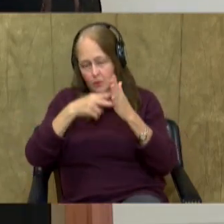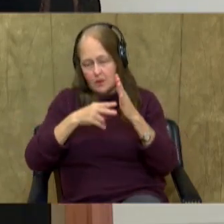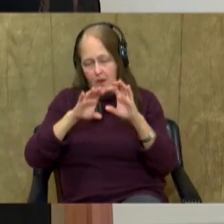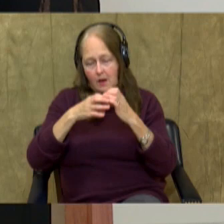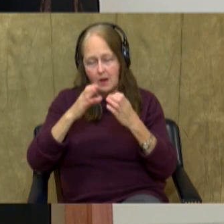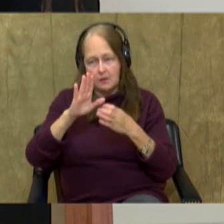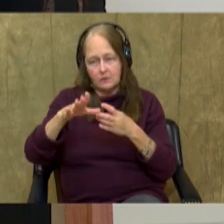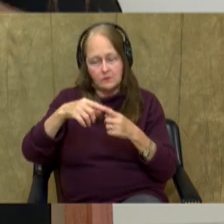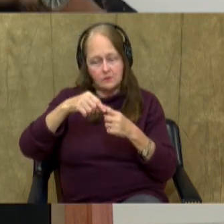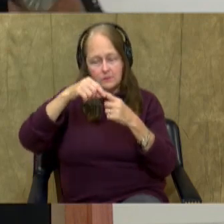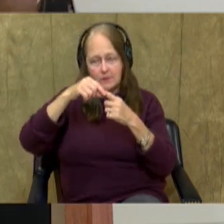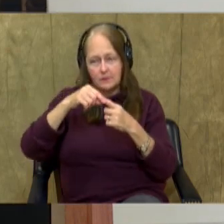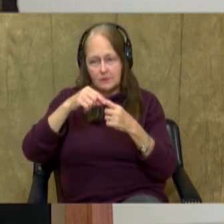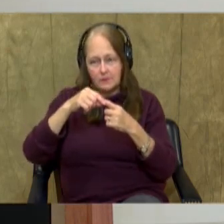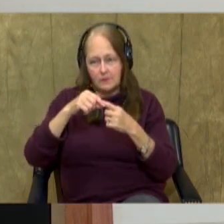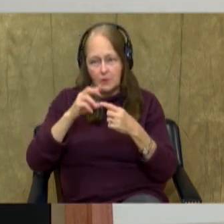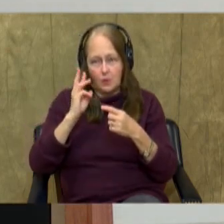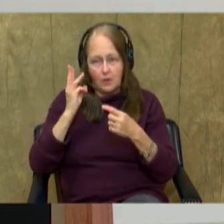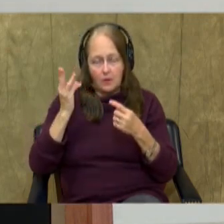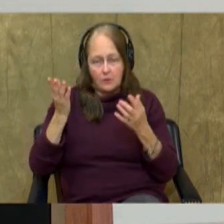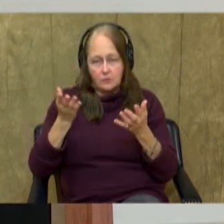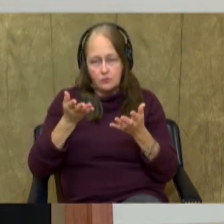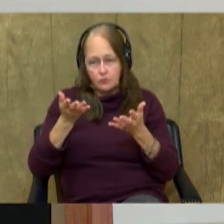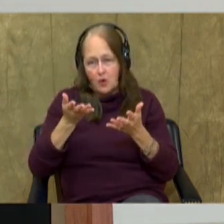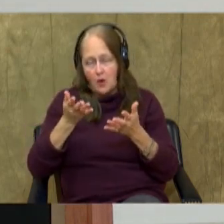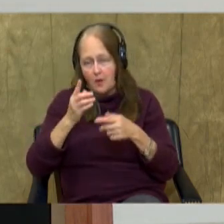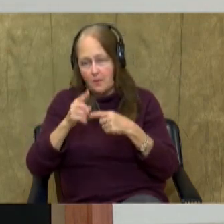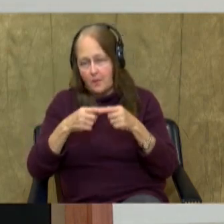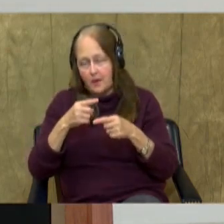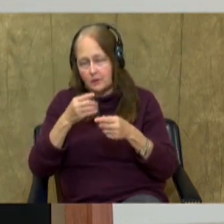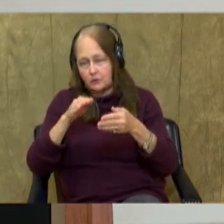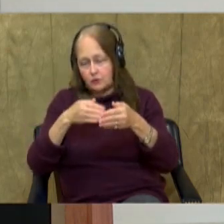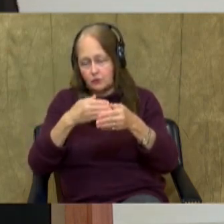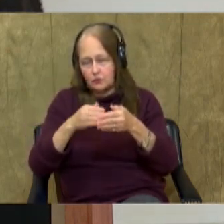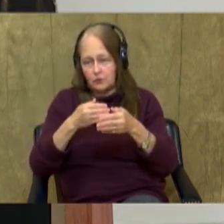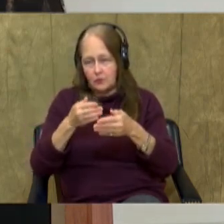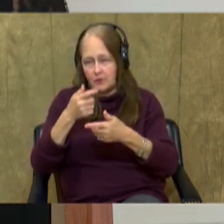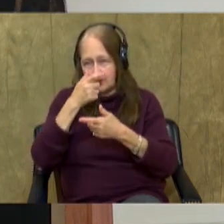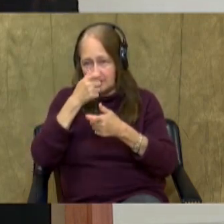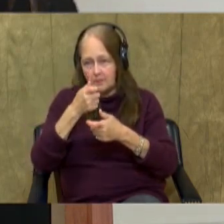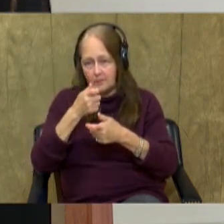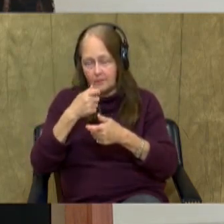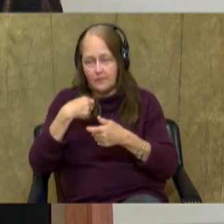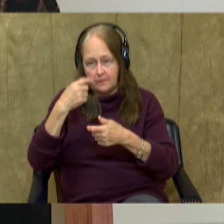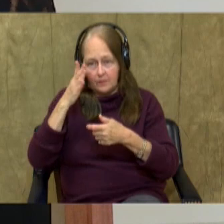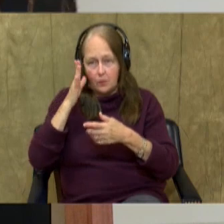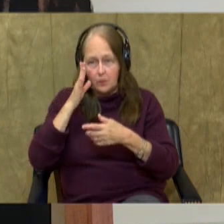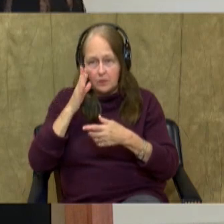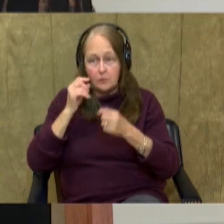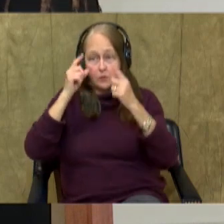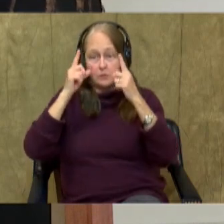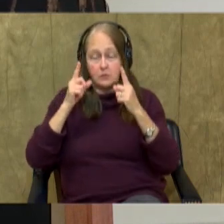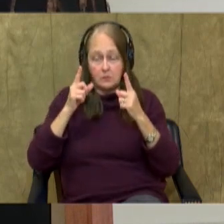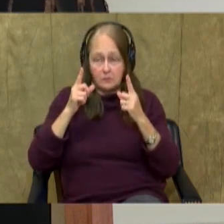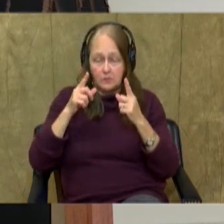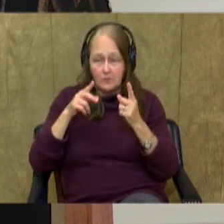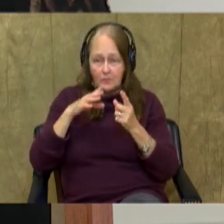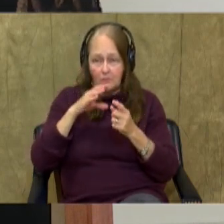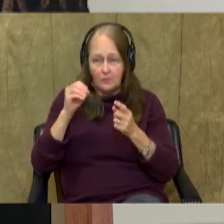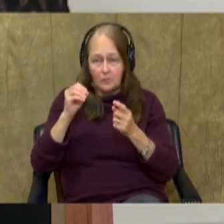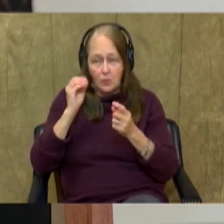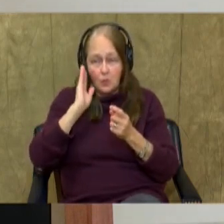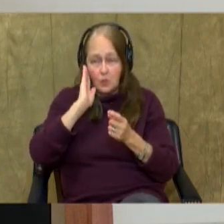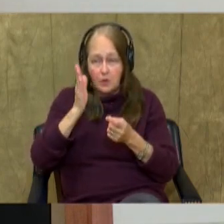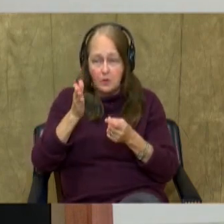class. But if we're talking about hip hop and songs and things that they're interested in, I think they'll probably perk up.